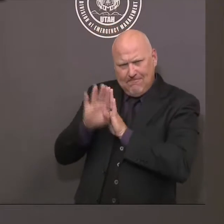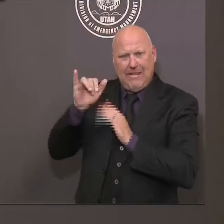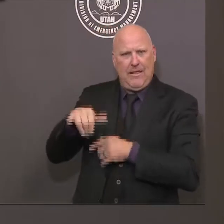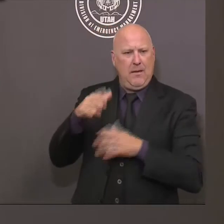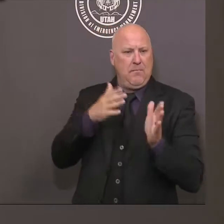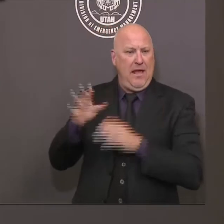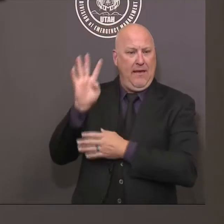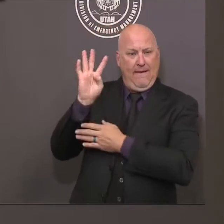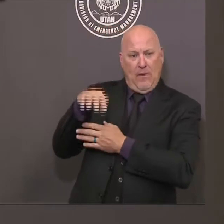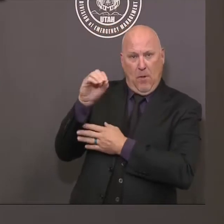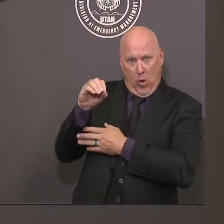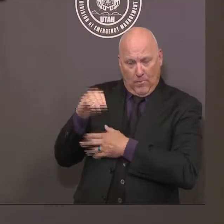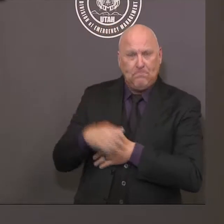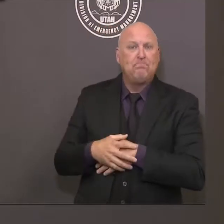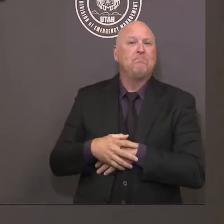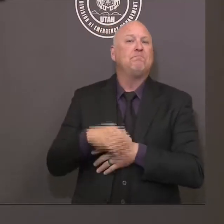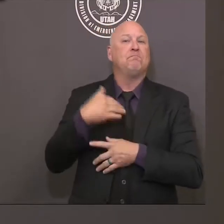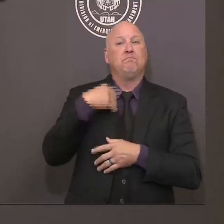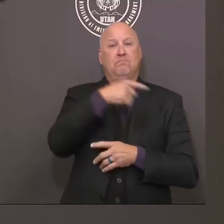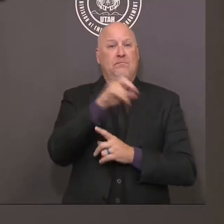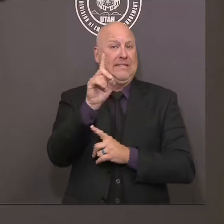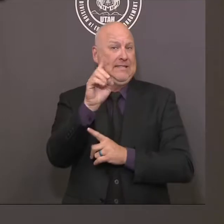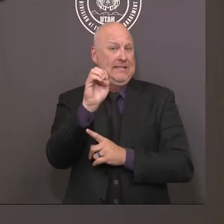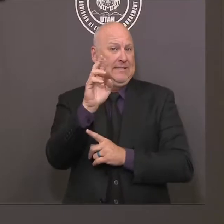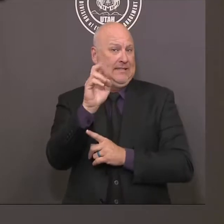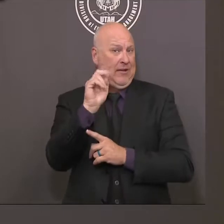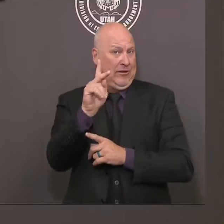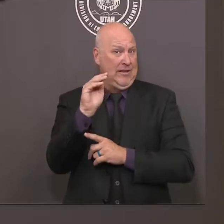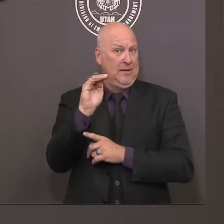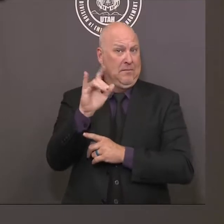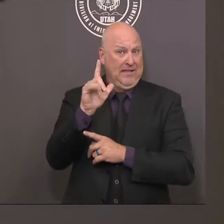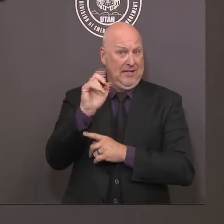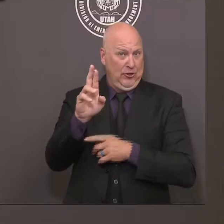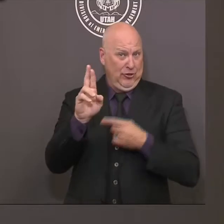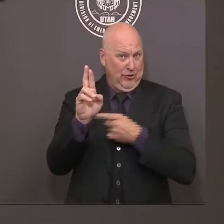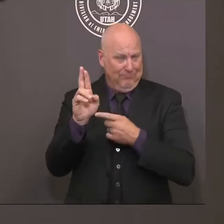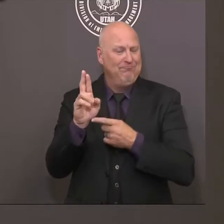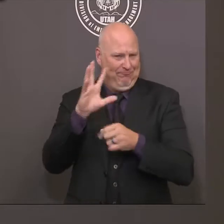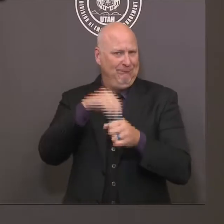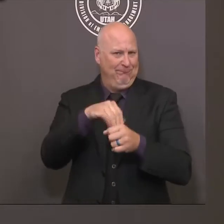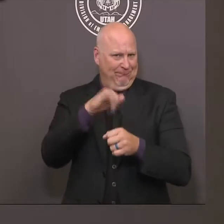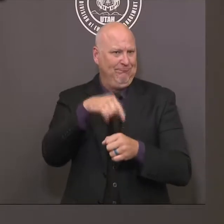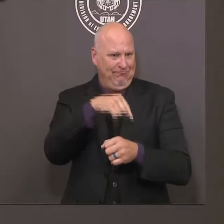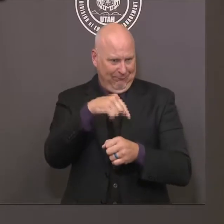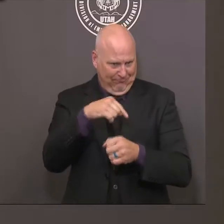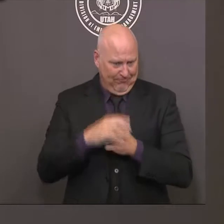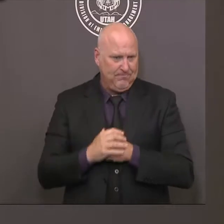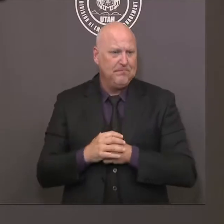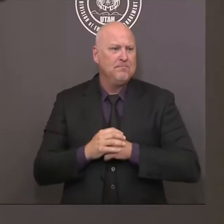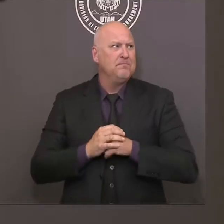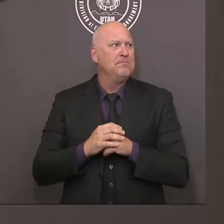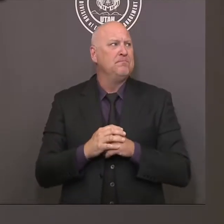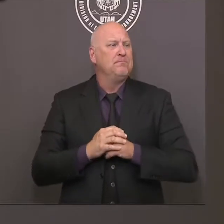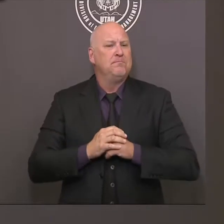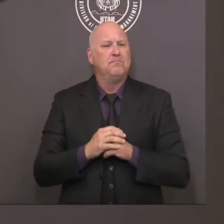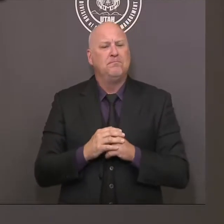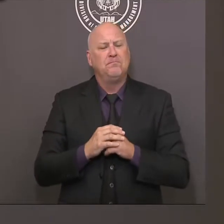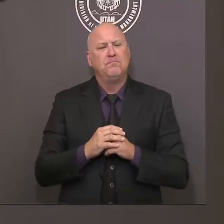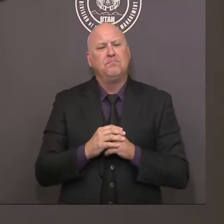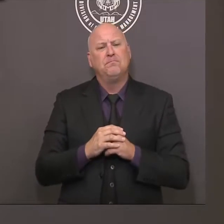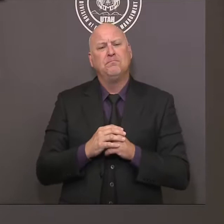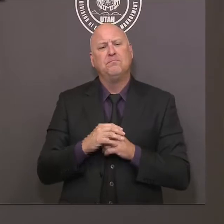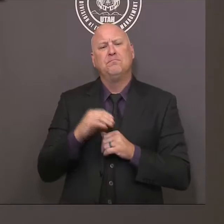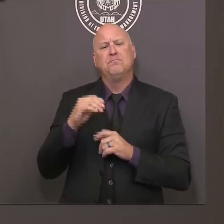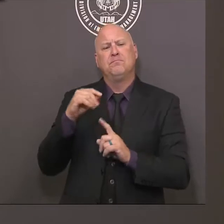Chamber of Commerce president, former head of GOED, the Governor's Office of Economic Development here in the state of Utah, really understands